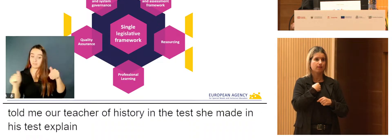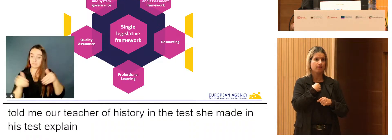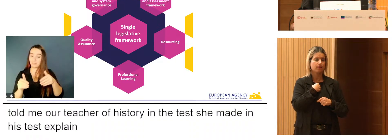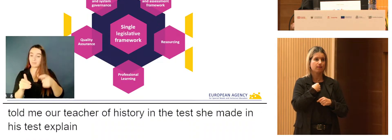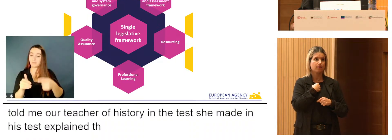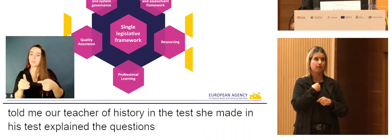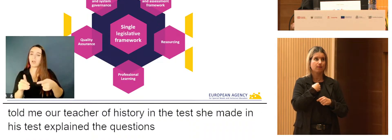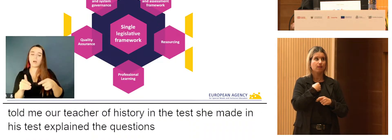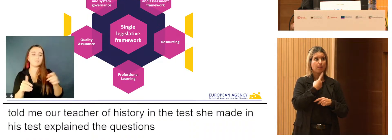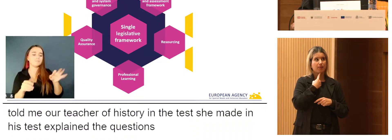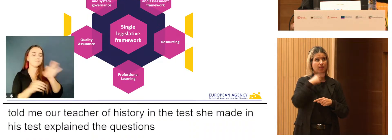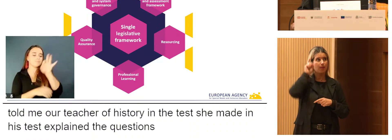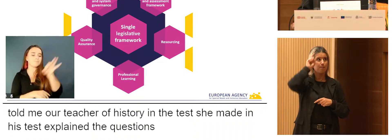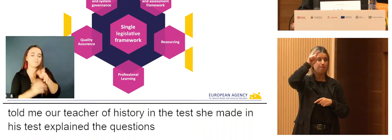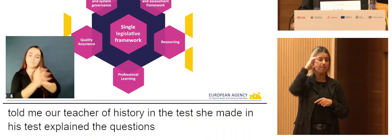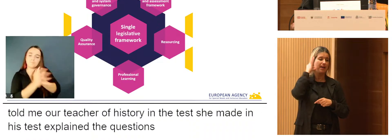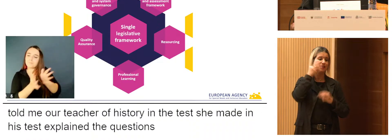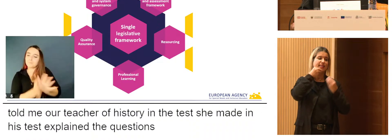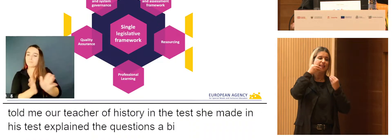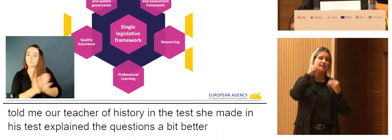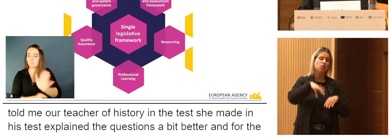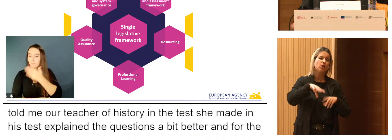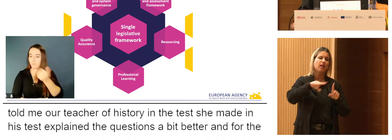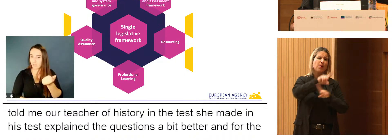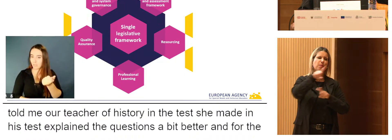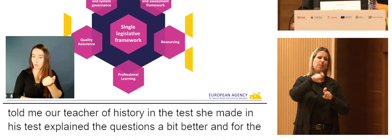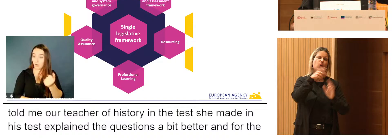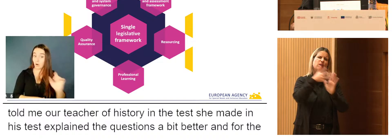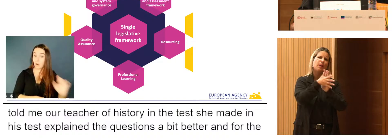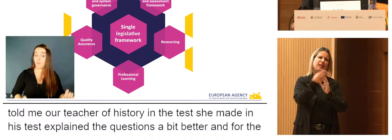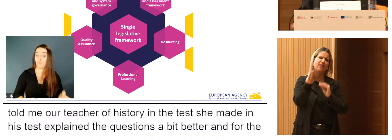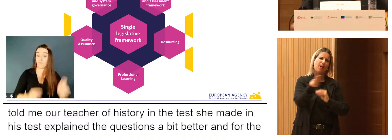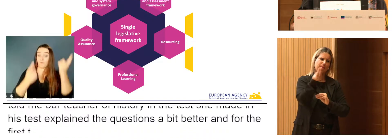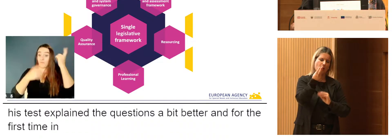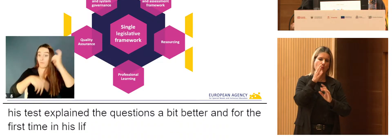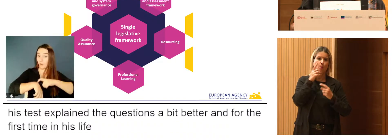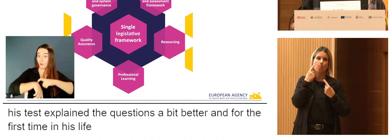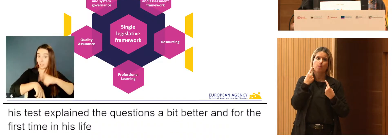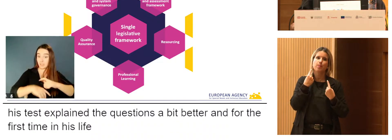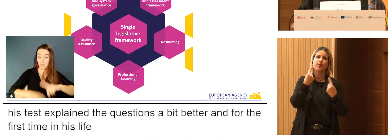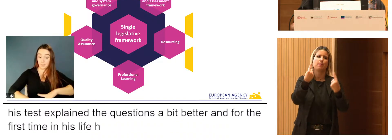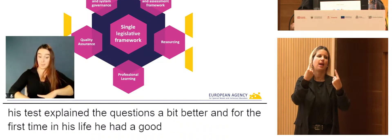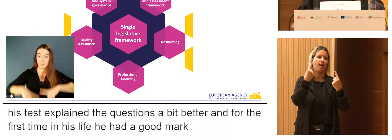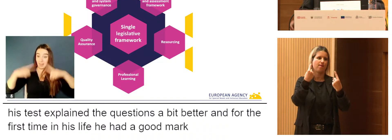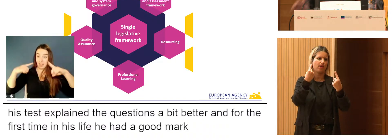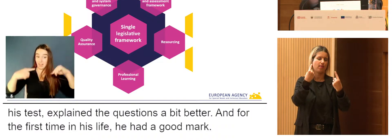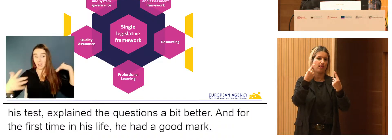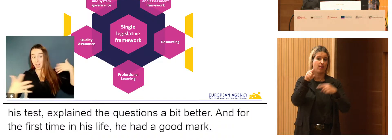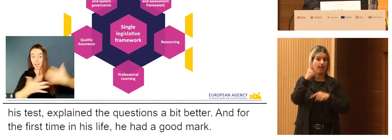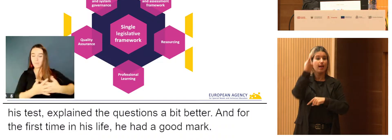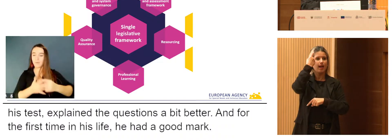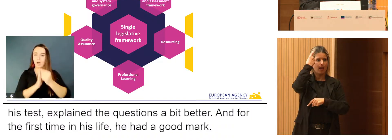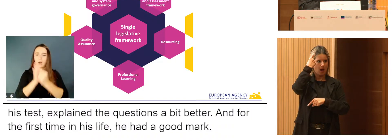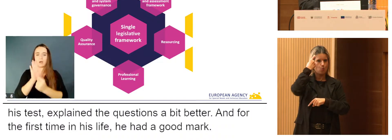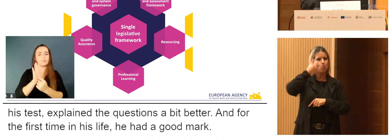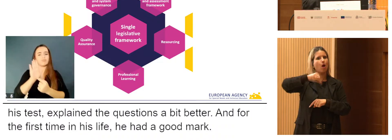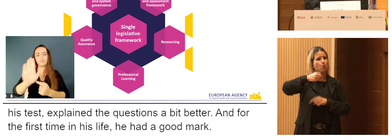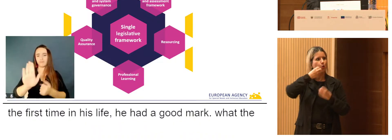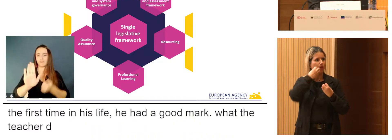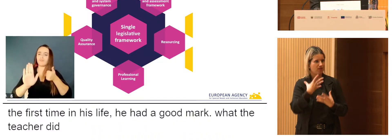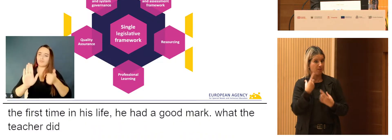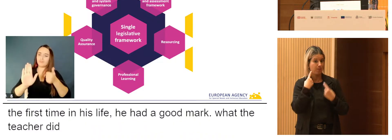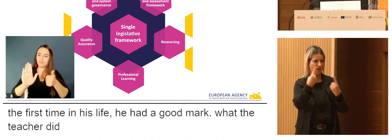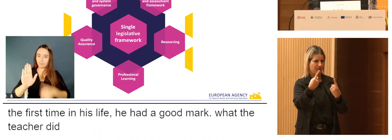bit better. And for the first time in his life, he had a good mark. What the teacher did was